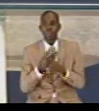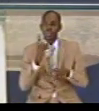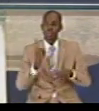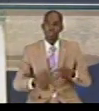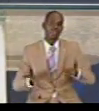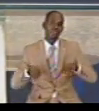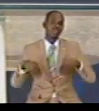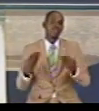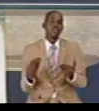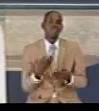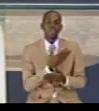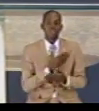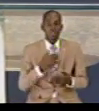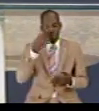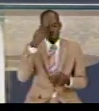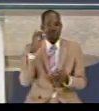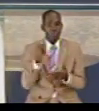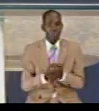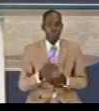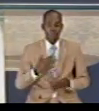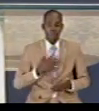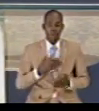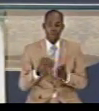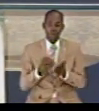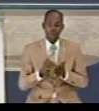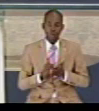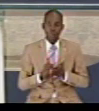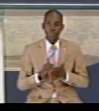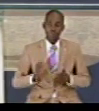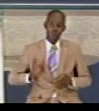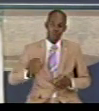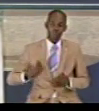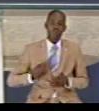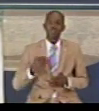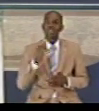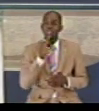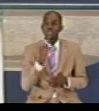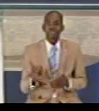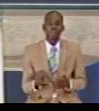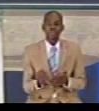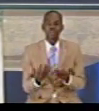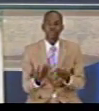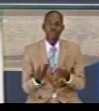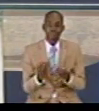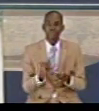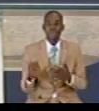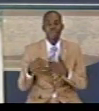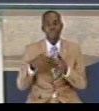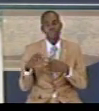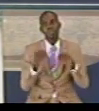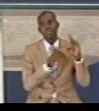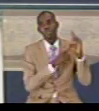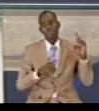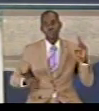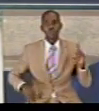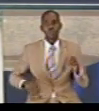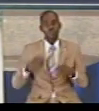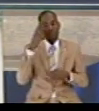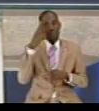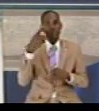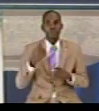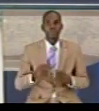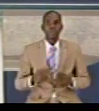my very soul is panting after God, and I'm thirsty for him, for the living